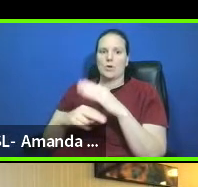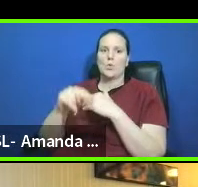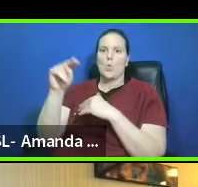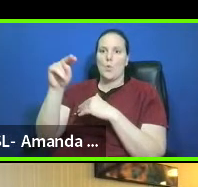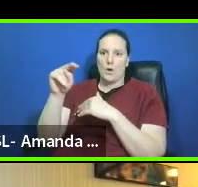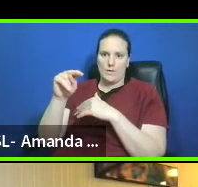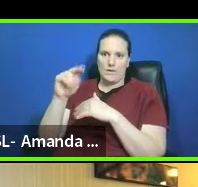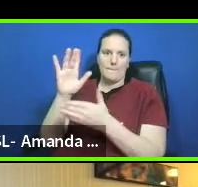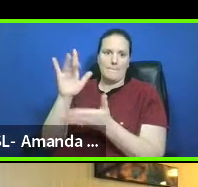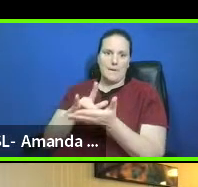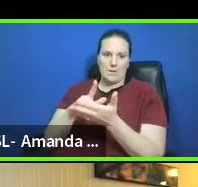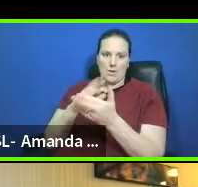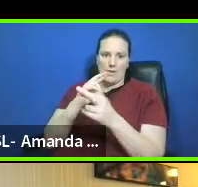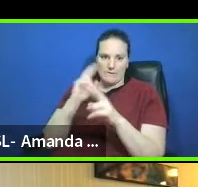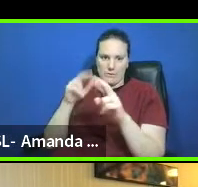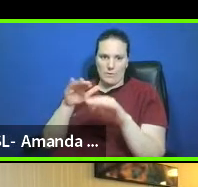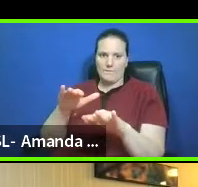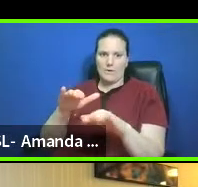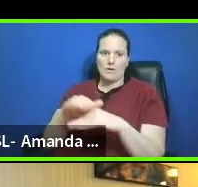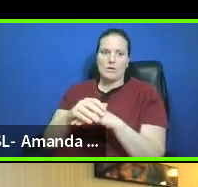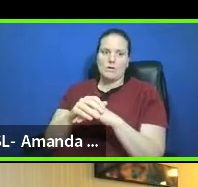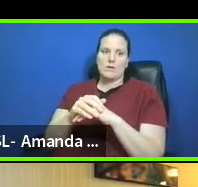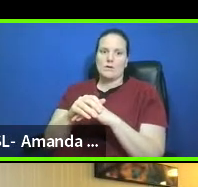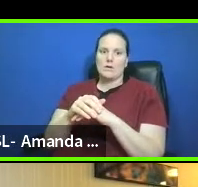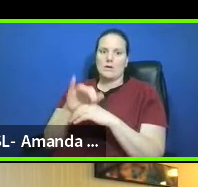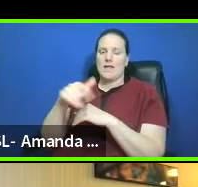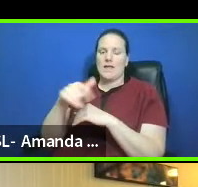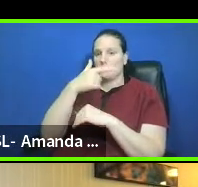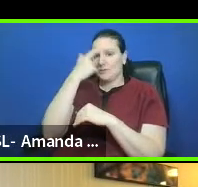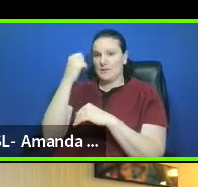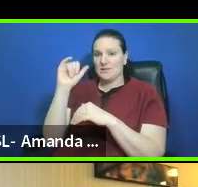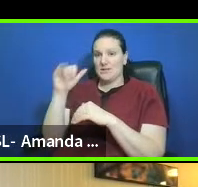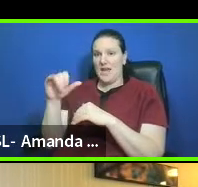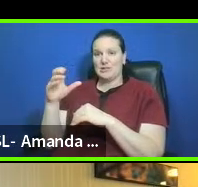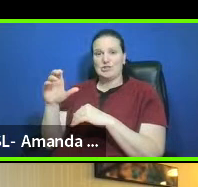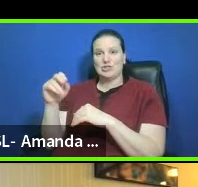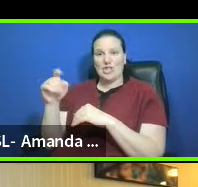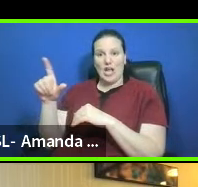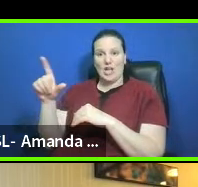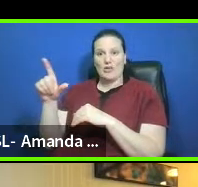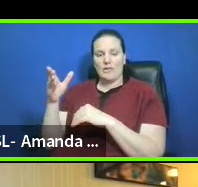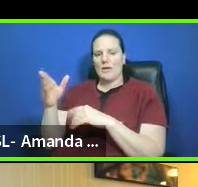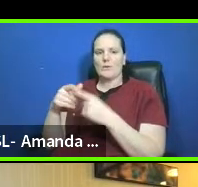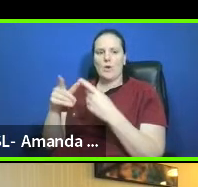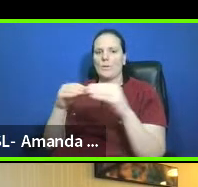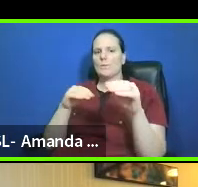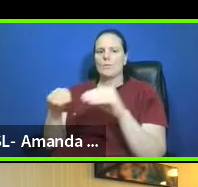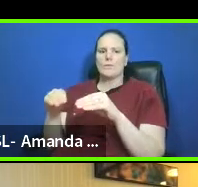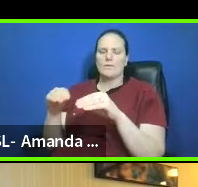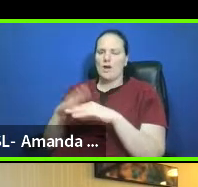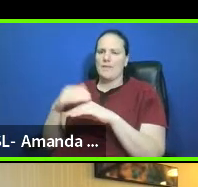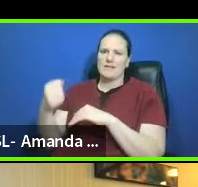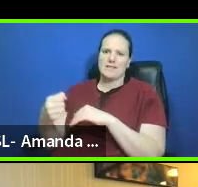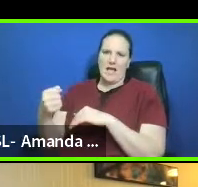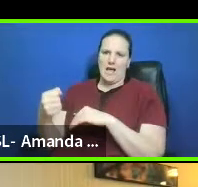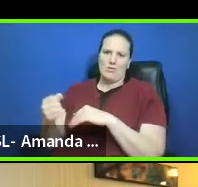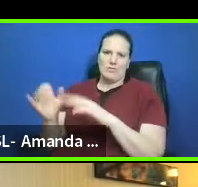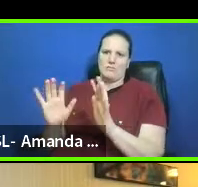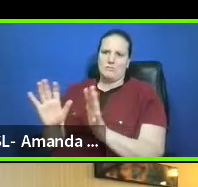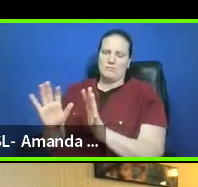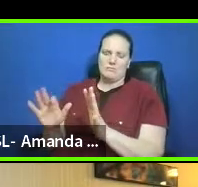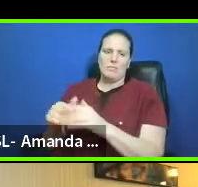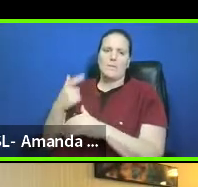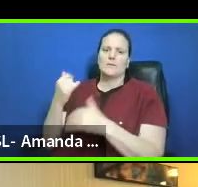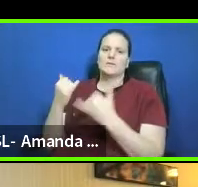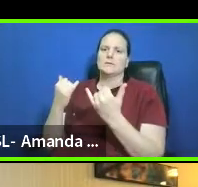middle of the river. Mm-hmm. And that's because that's where that channel is. We don't want to move it too far to the south because